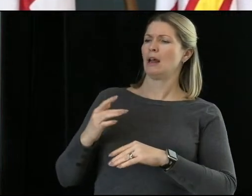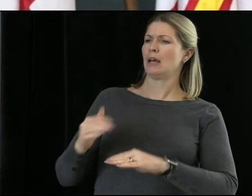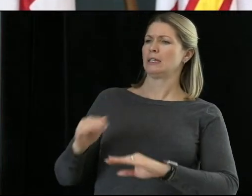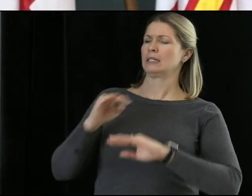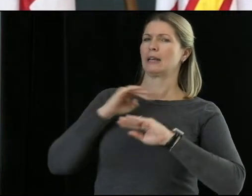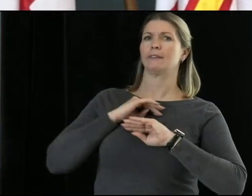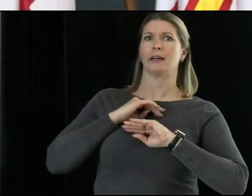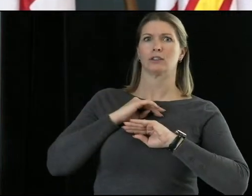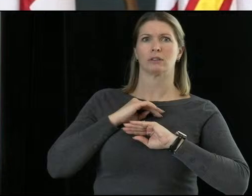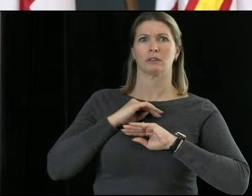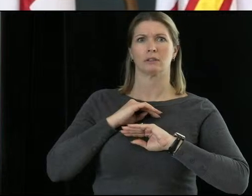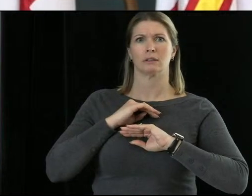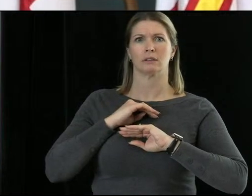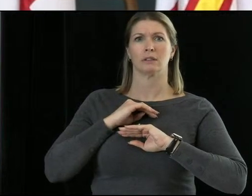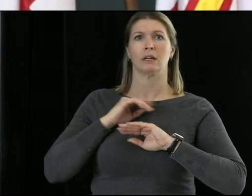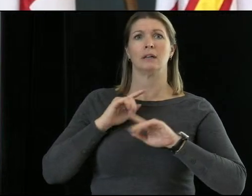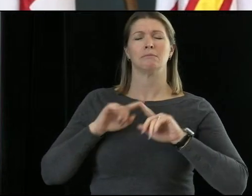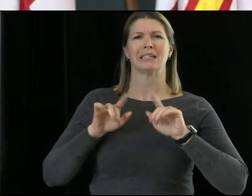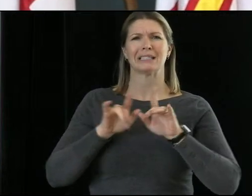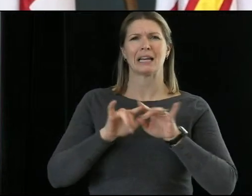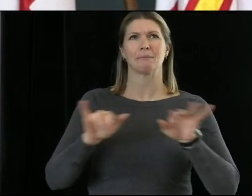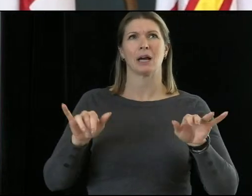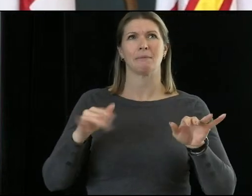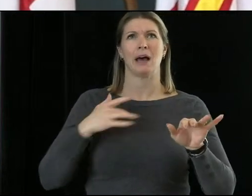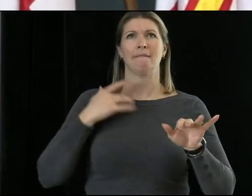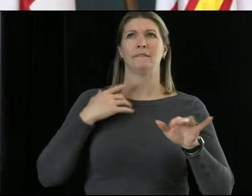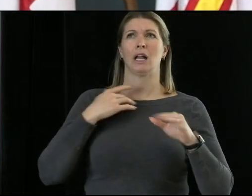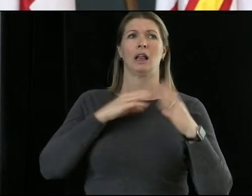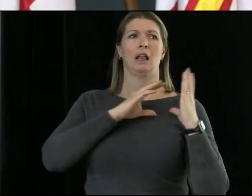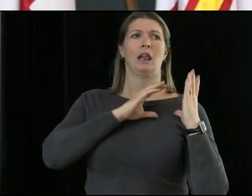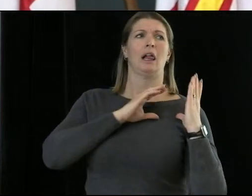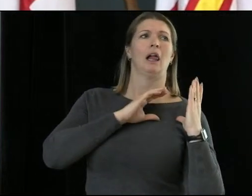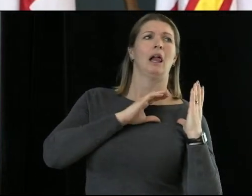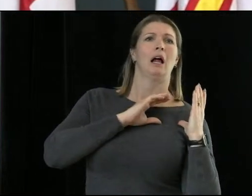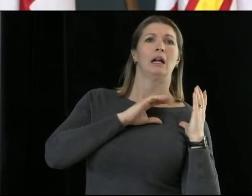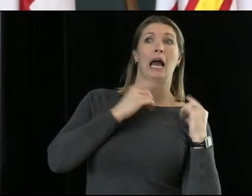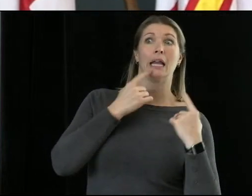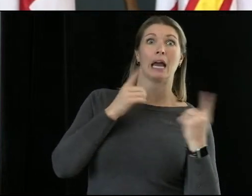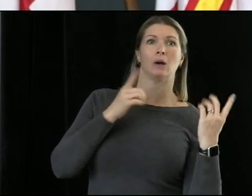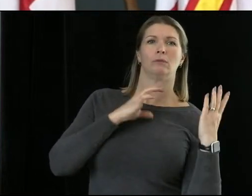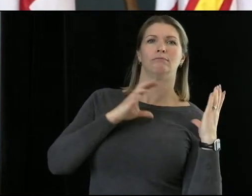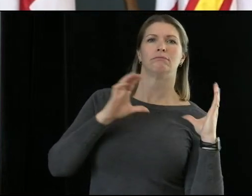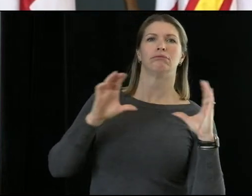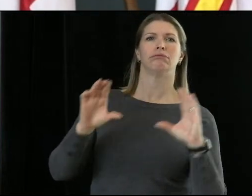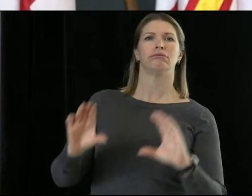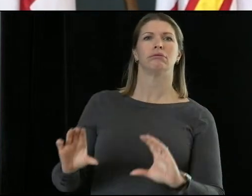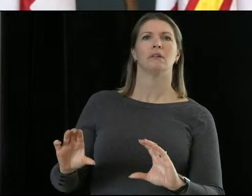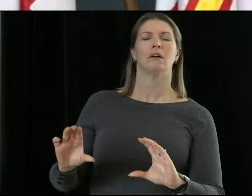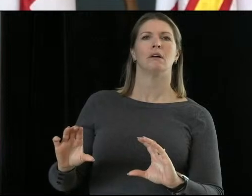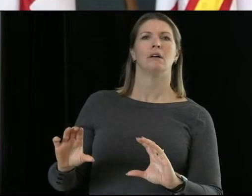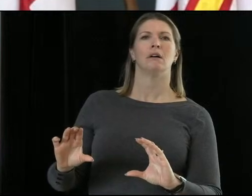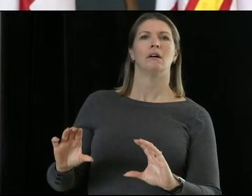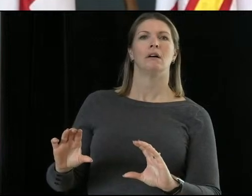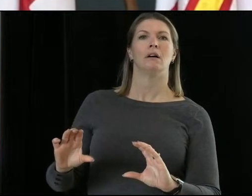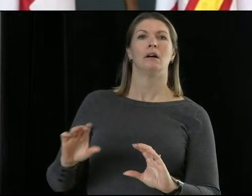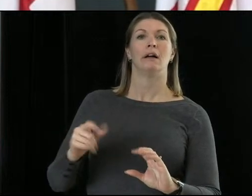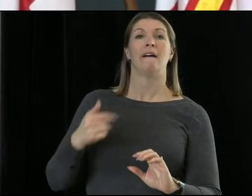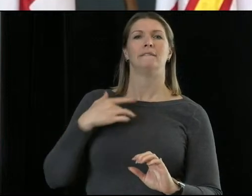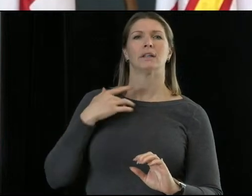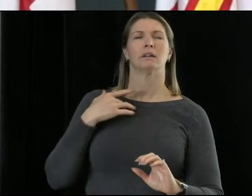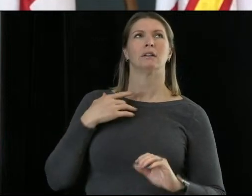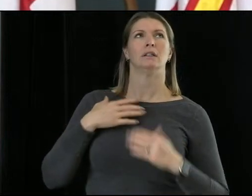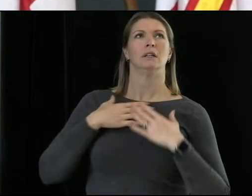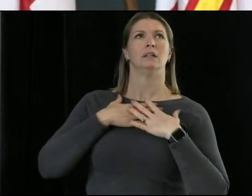Finally, I felt his suffocating presence disappear. It wasn't just the emotional weight, but the tangible burden